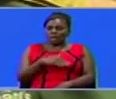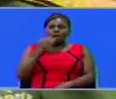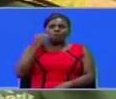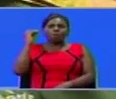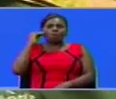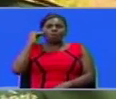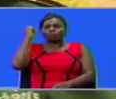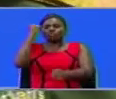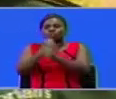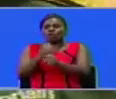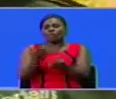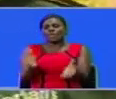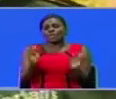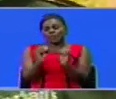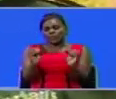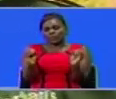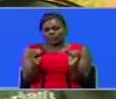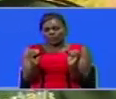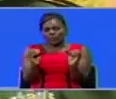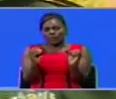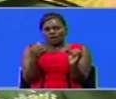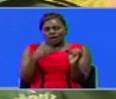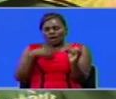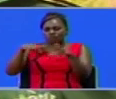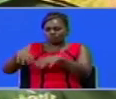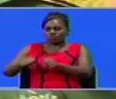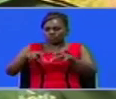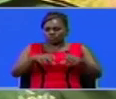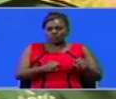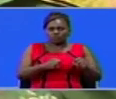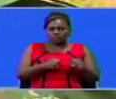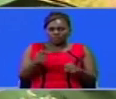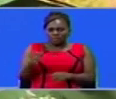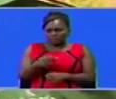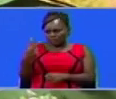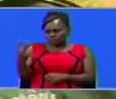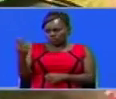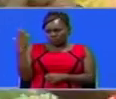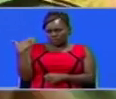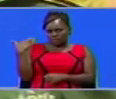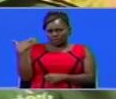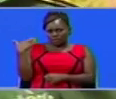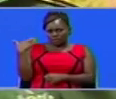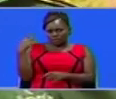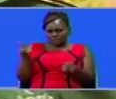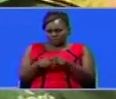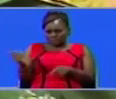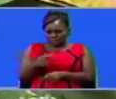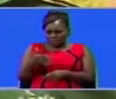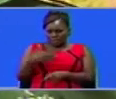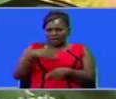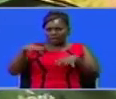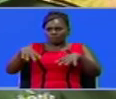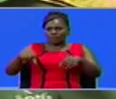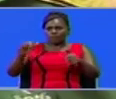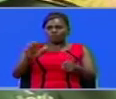kwa sababu hakuna kazi. Tumekuwa na bookings for the last 2 months ambayo imepita. Na hata hii mwezi tulikuwa na booking